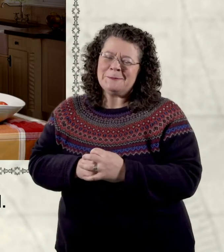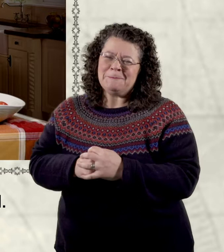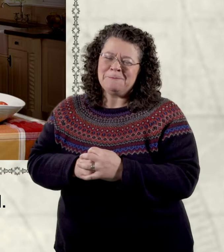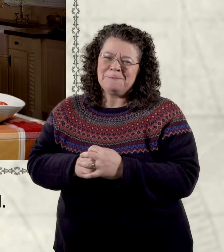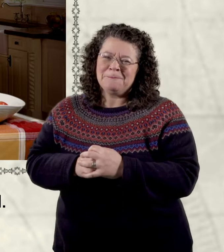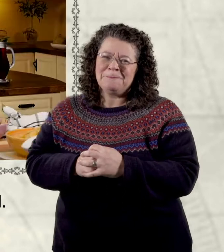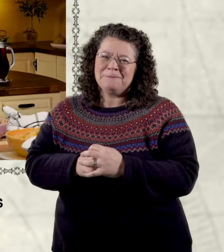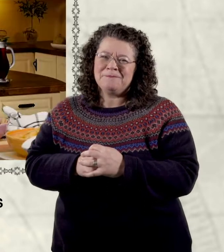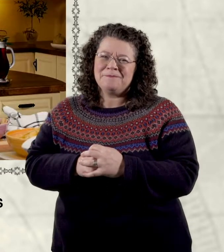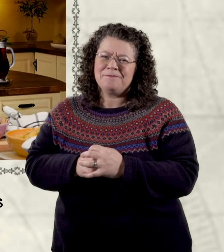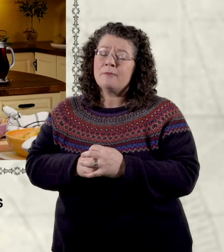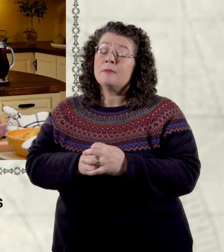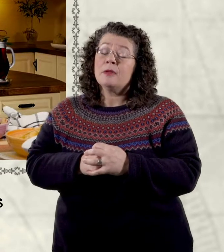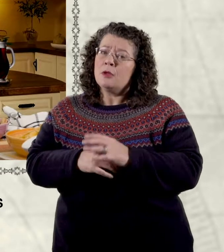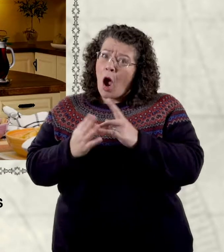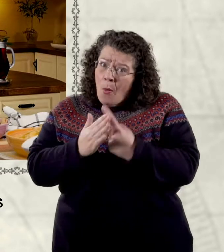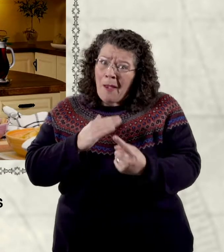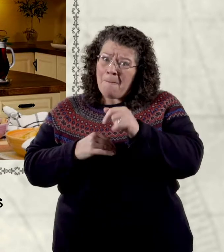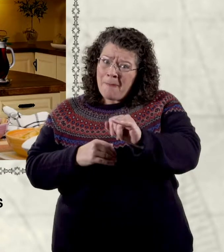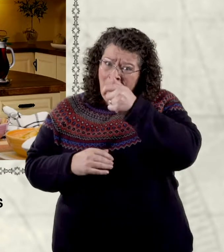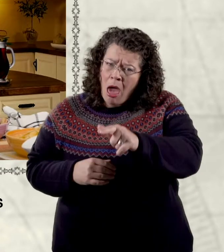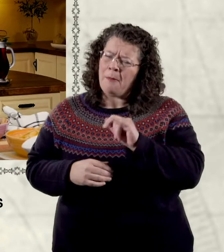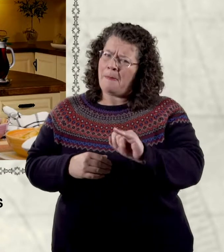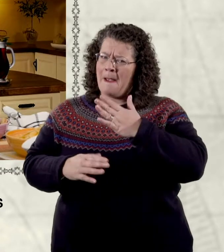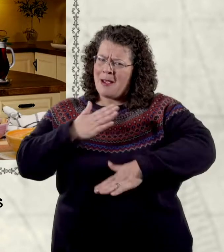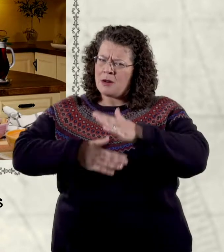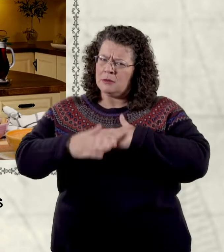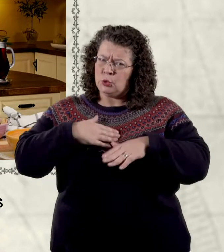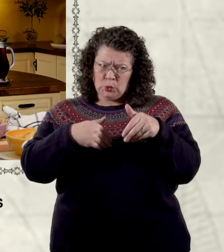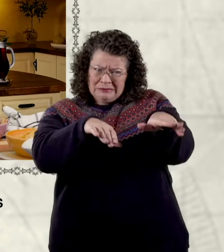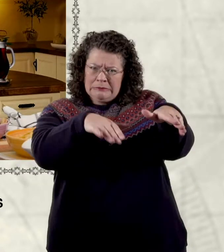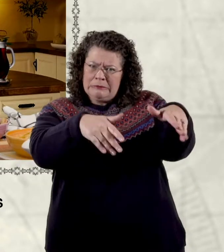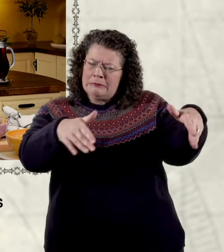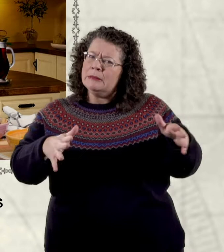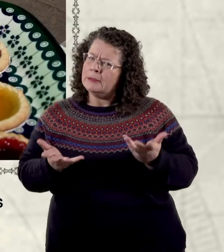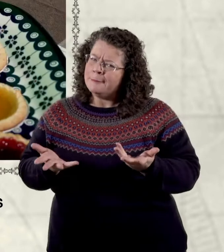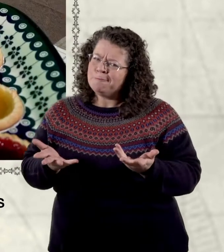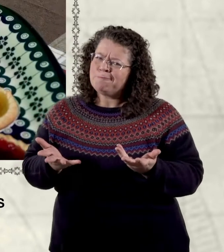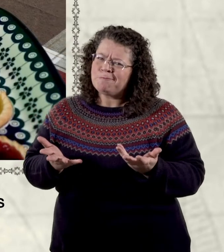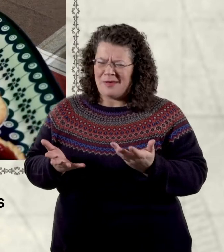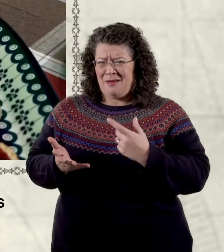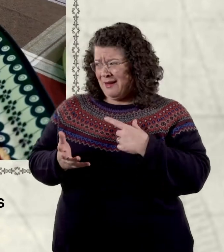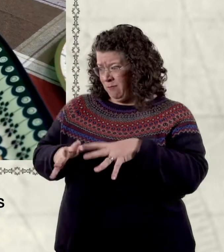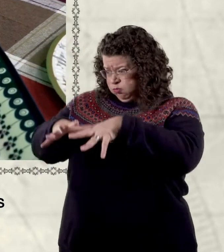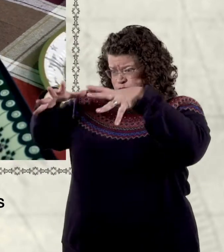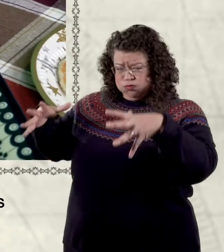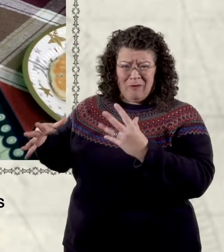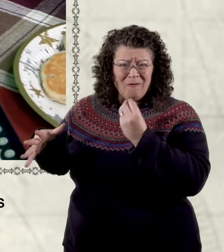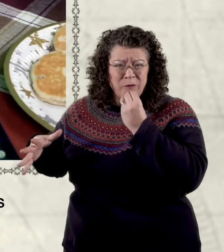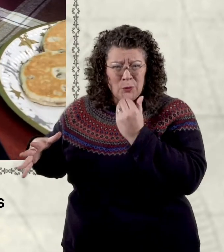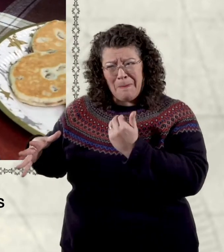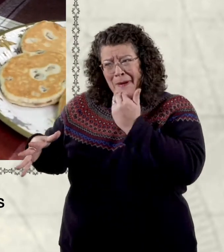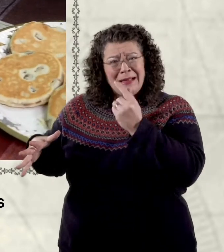food. It's not only bad luck, but bad manners to send her away. And besides, I've made far too much of